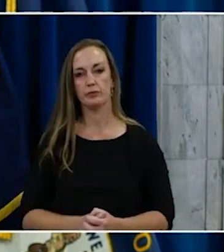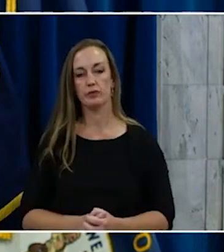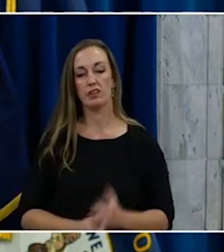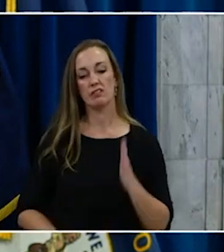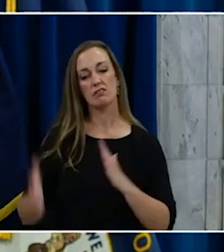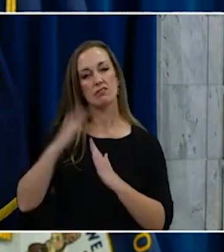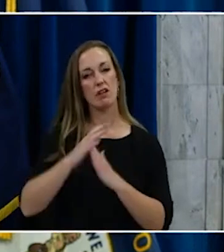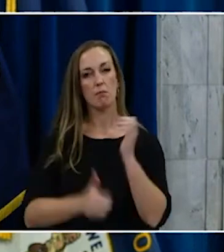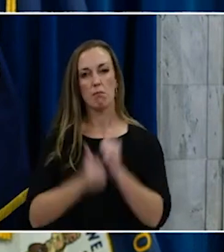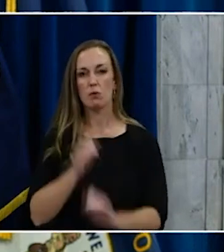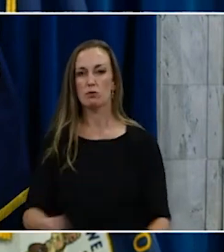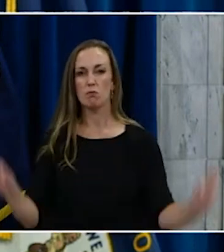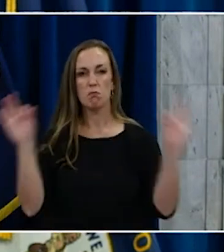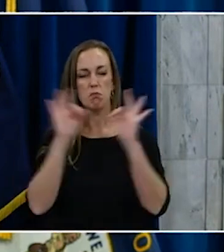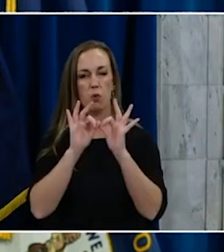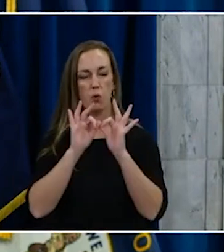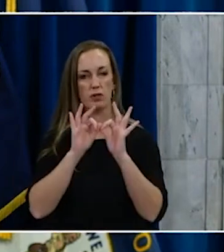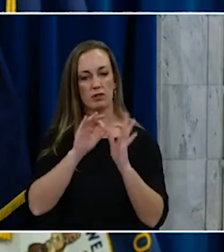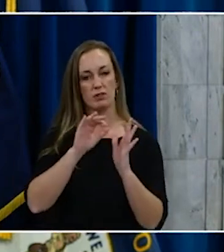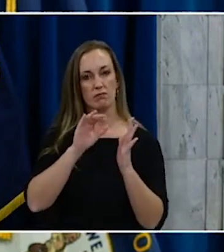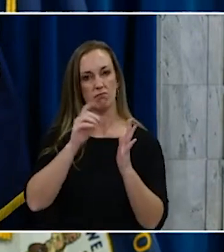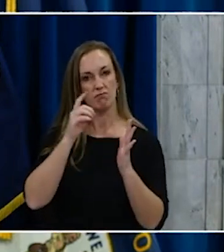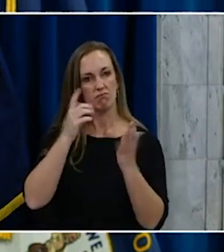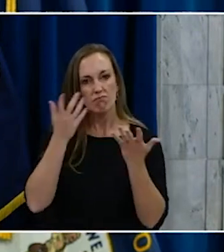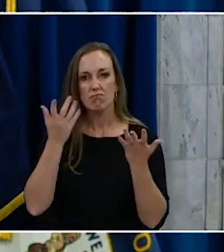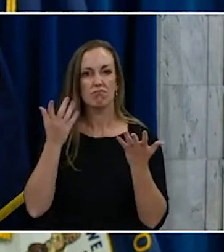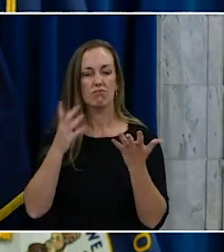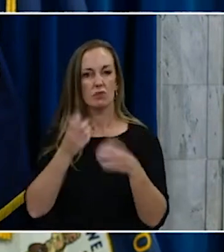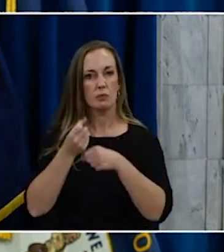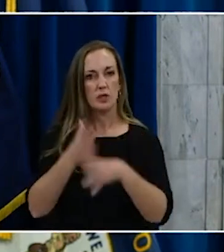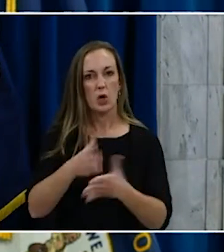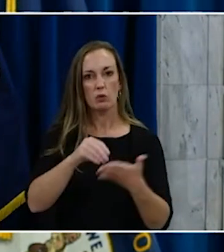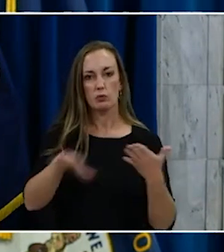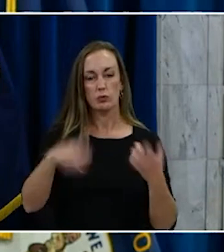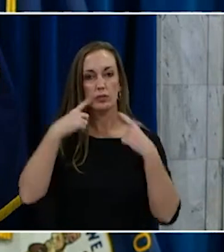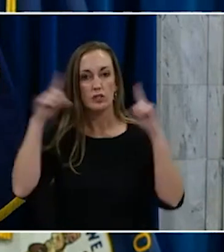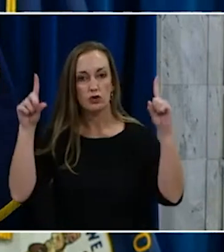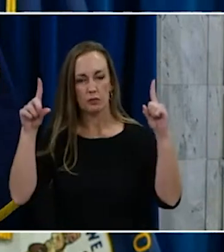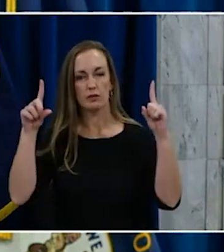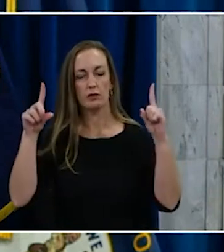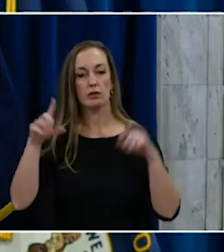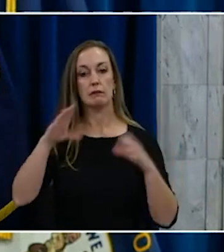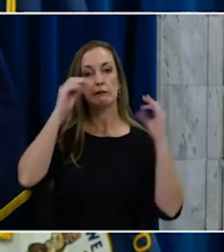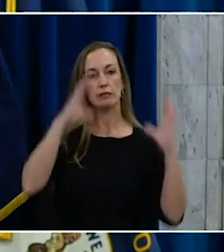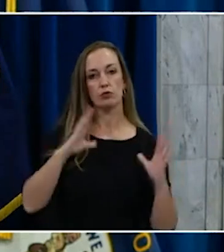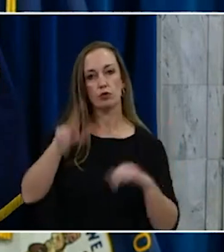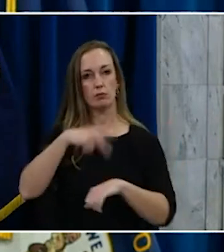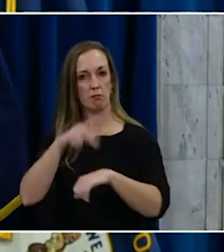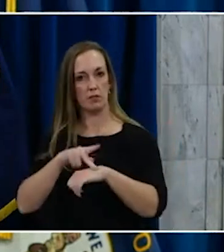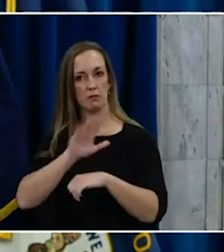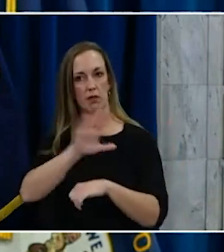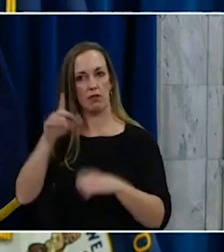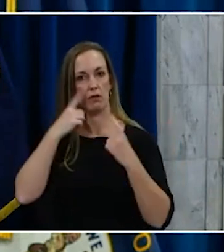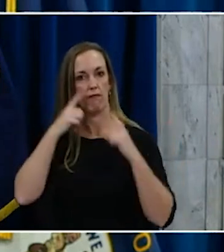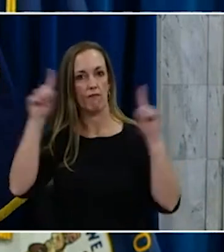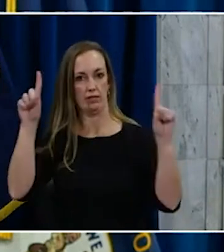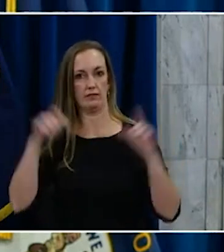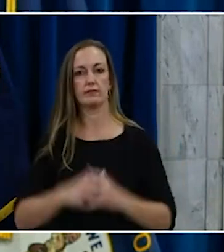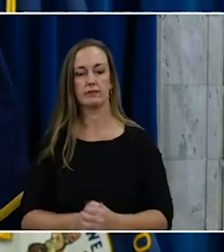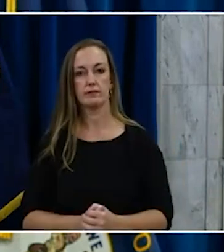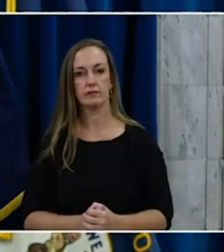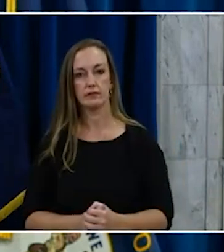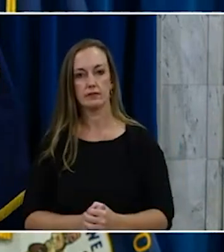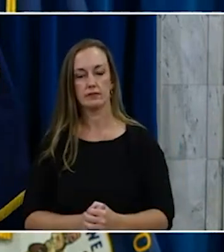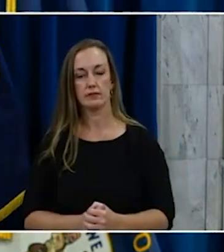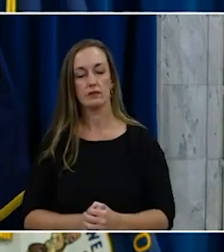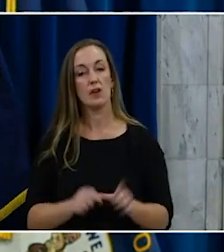in the achievement of our students is the effectiveness of the teachers and principals who serve them. And I'll also